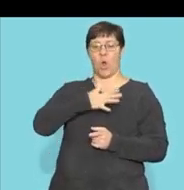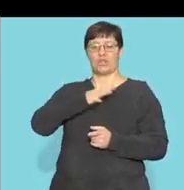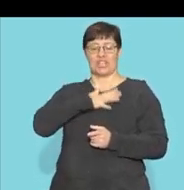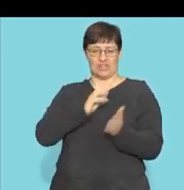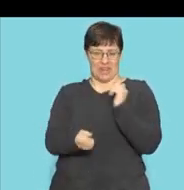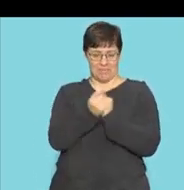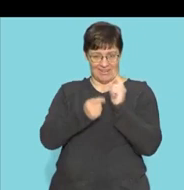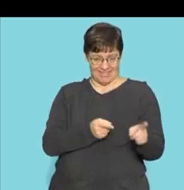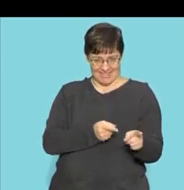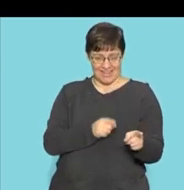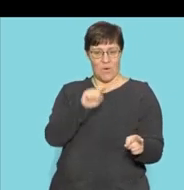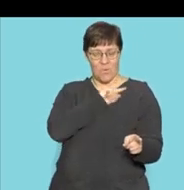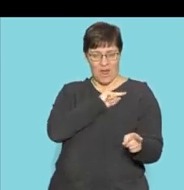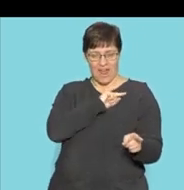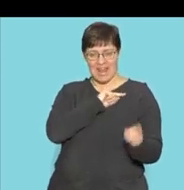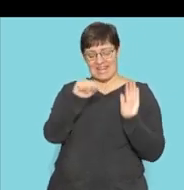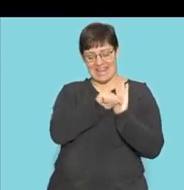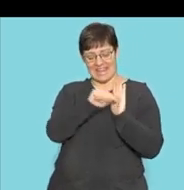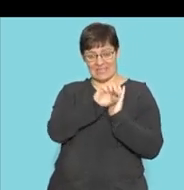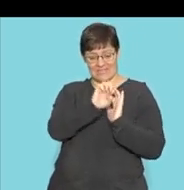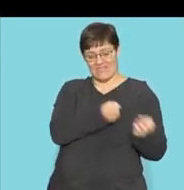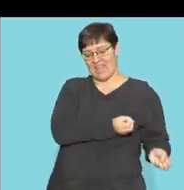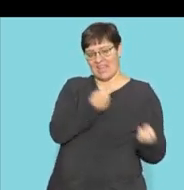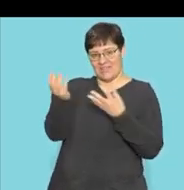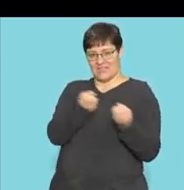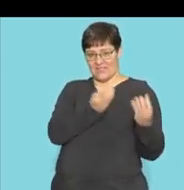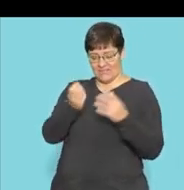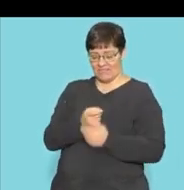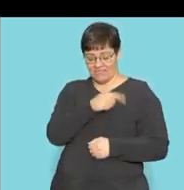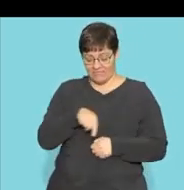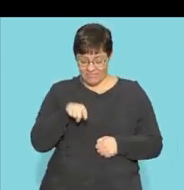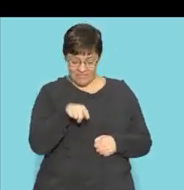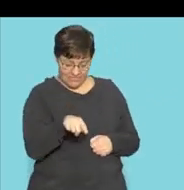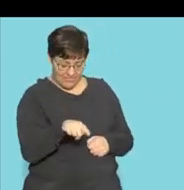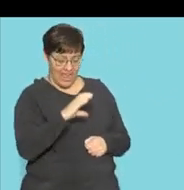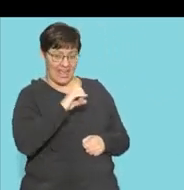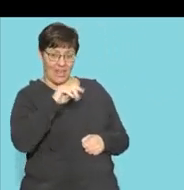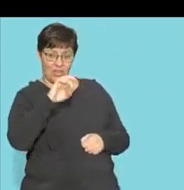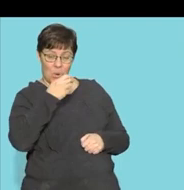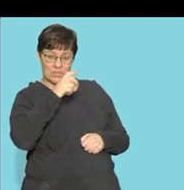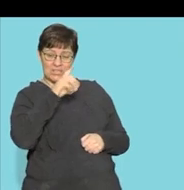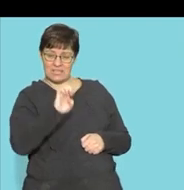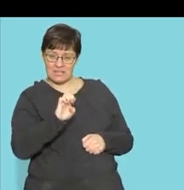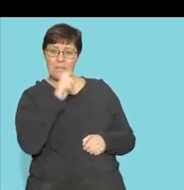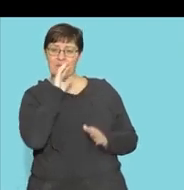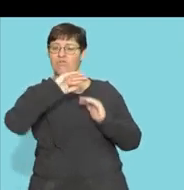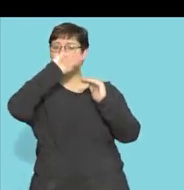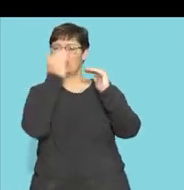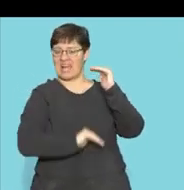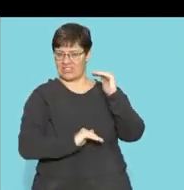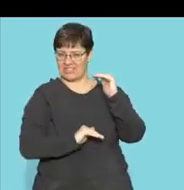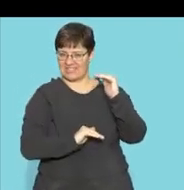Just an ox was our term that we used. At the cathode, we said